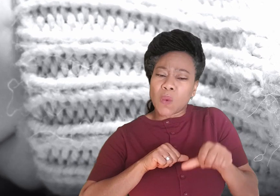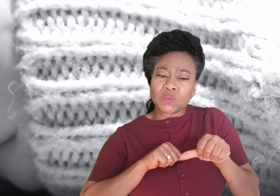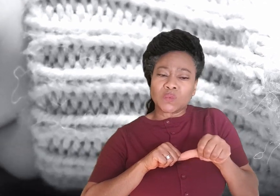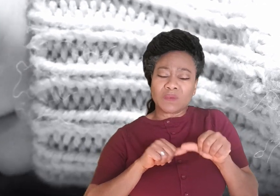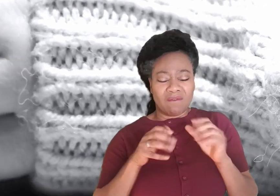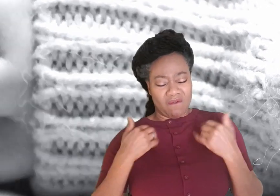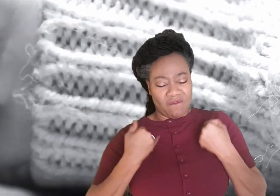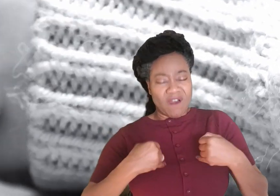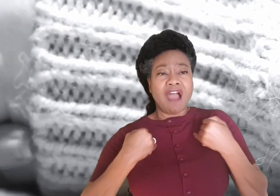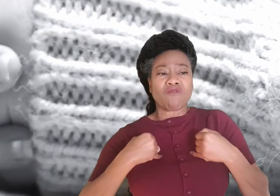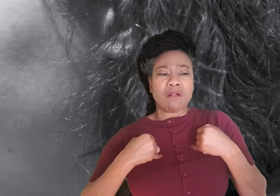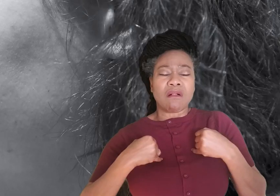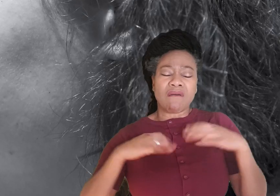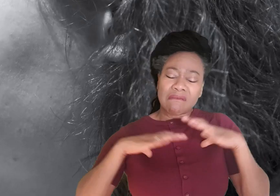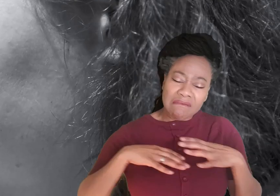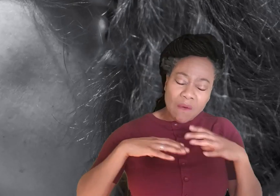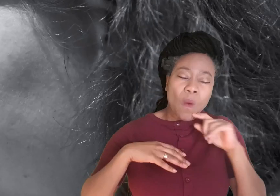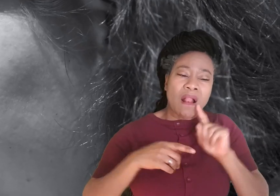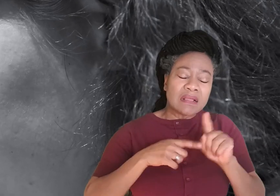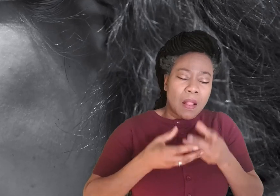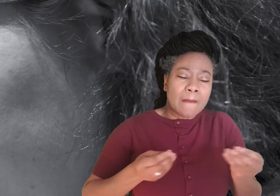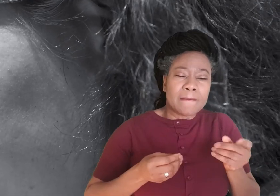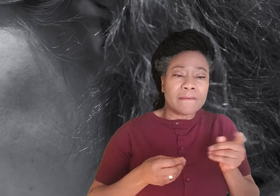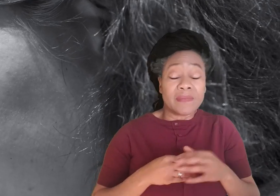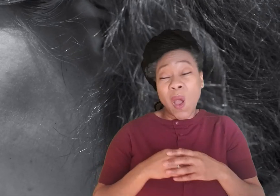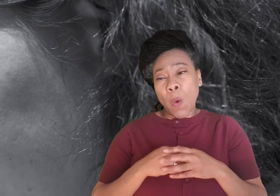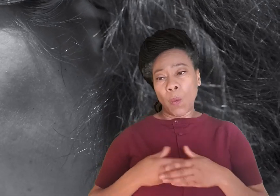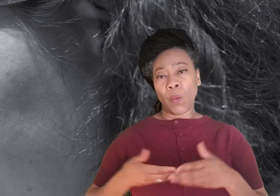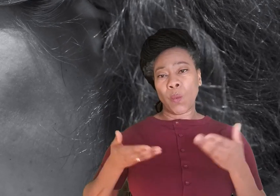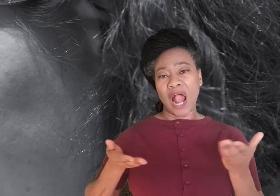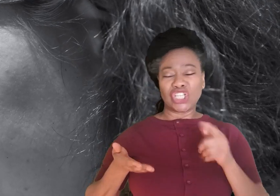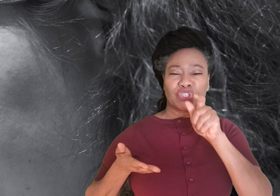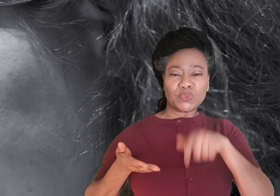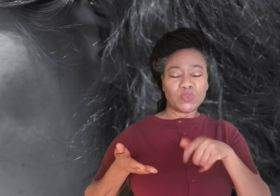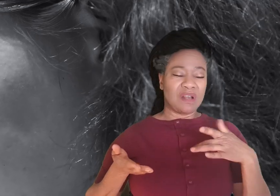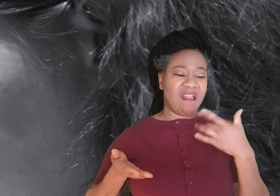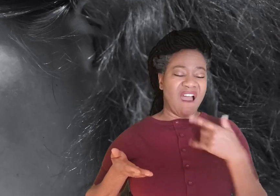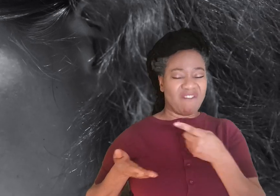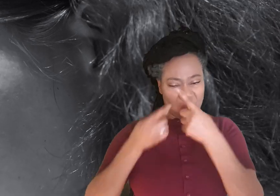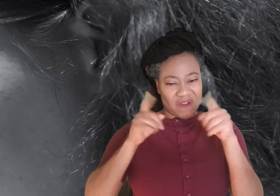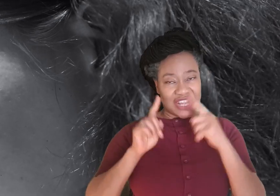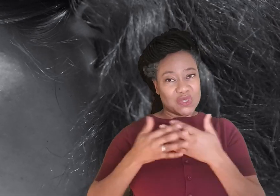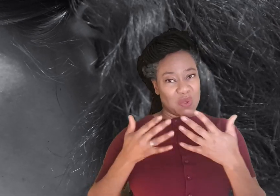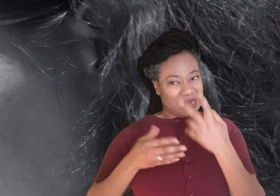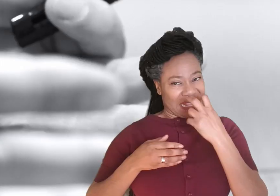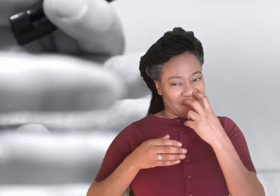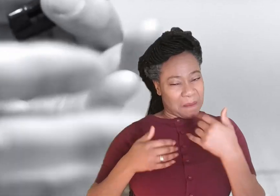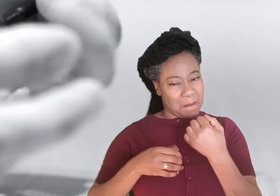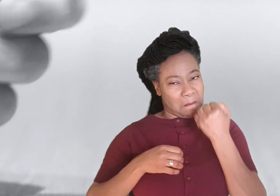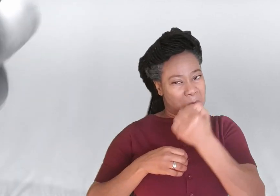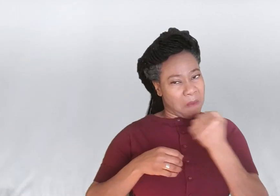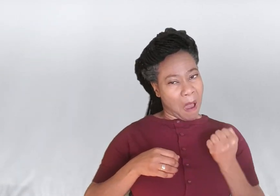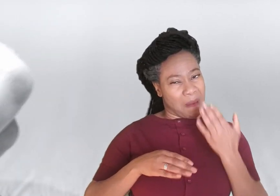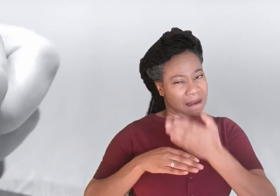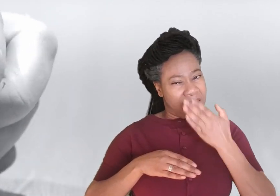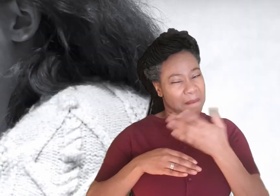syndrome and it had sorted itself out, but... Well, I imagine it's just student life getting to you. Too many evenings down the pub. Do you